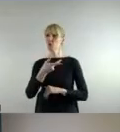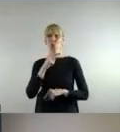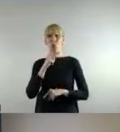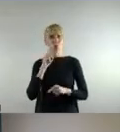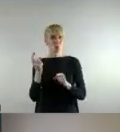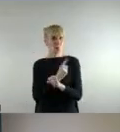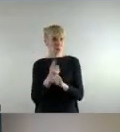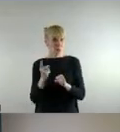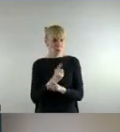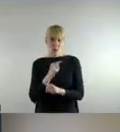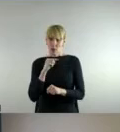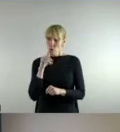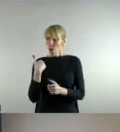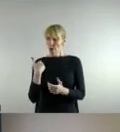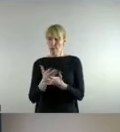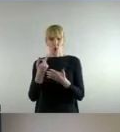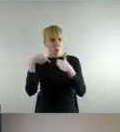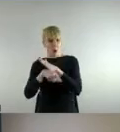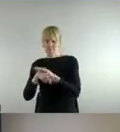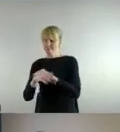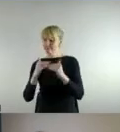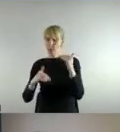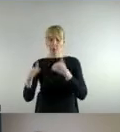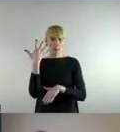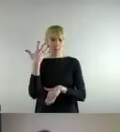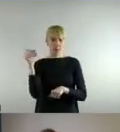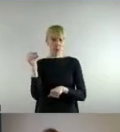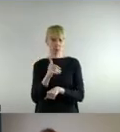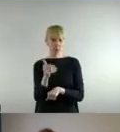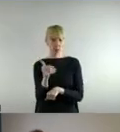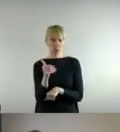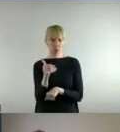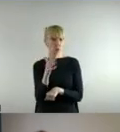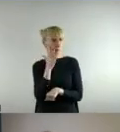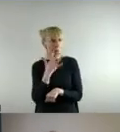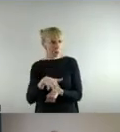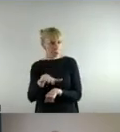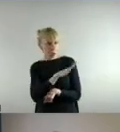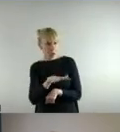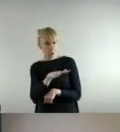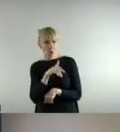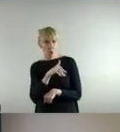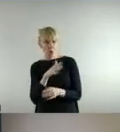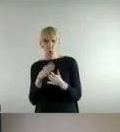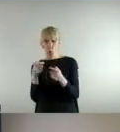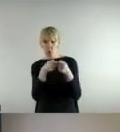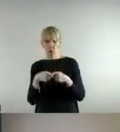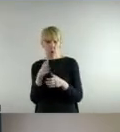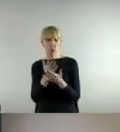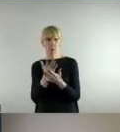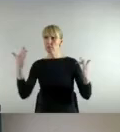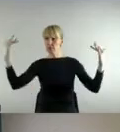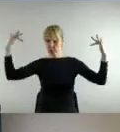was initiate or prepare evacuation based on known landslide, quicklay, risk areas associated